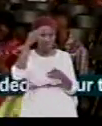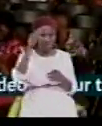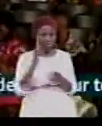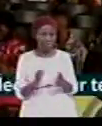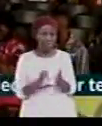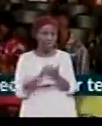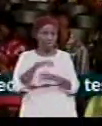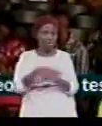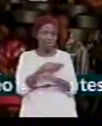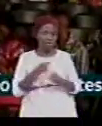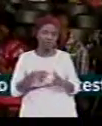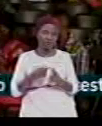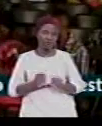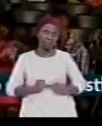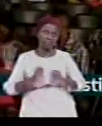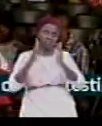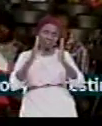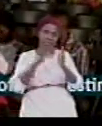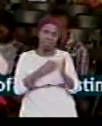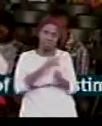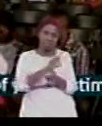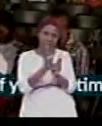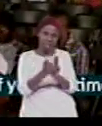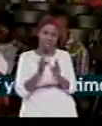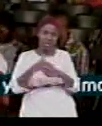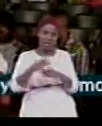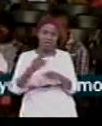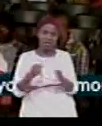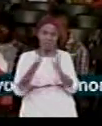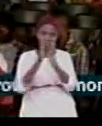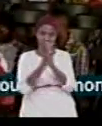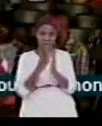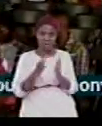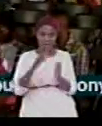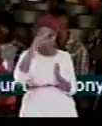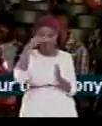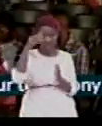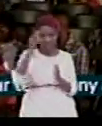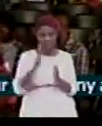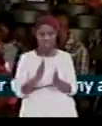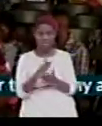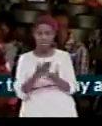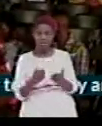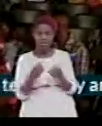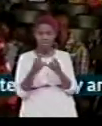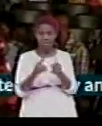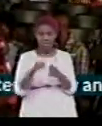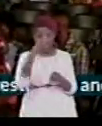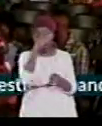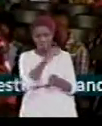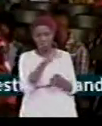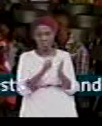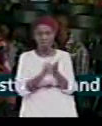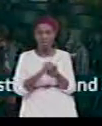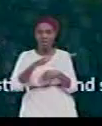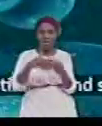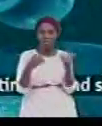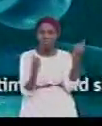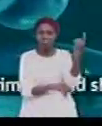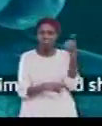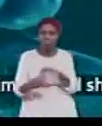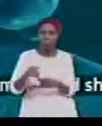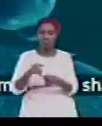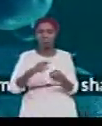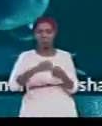the prayer of the man of God, something happened to him. The oppression and the affliction disappeared. And he